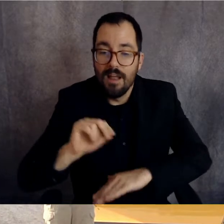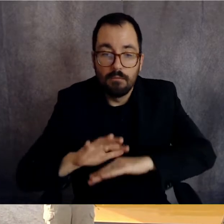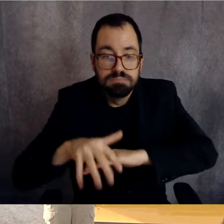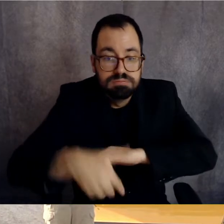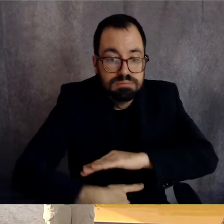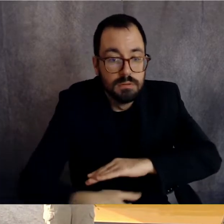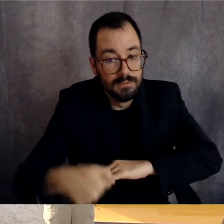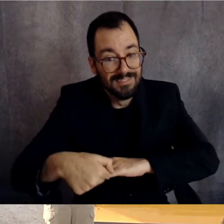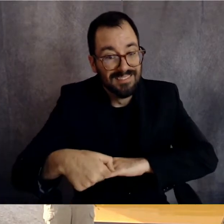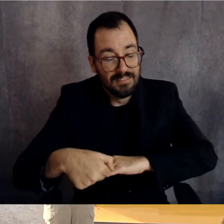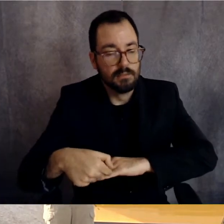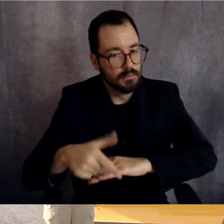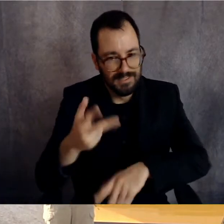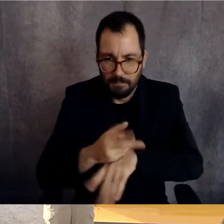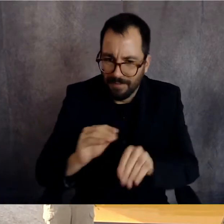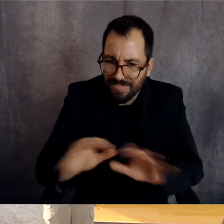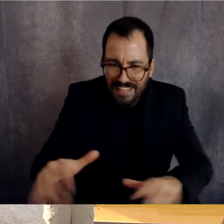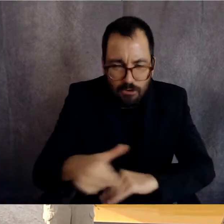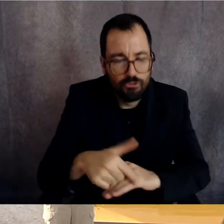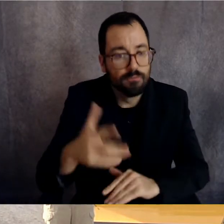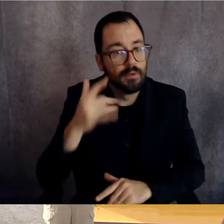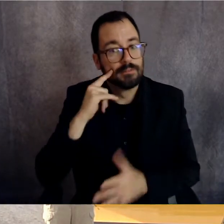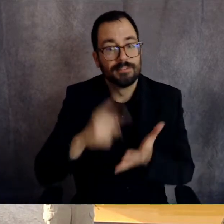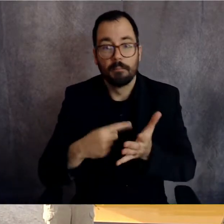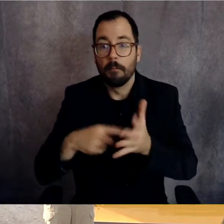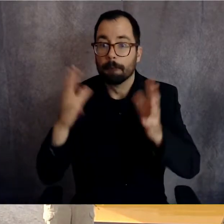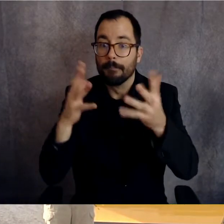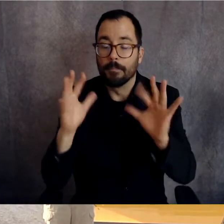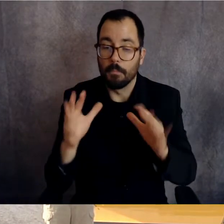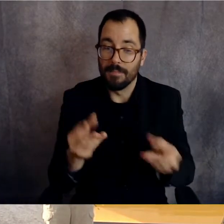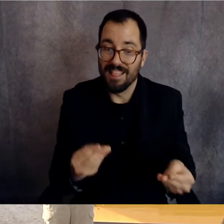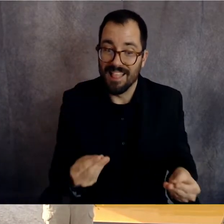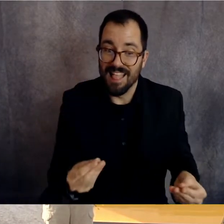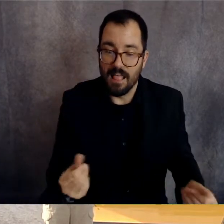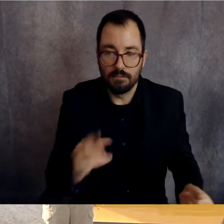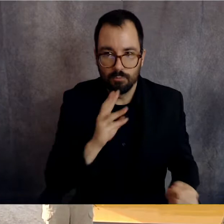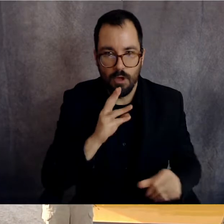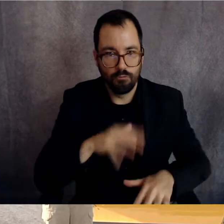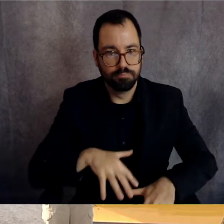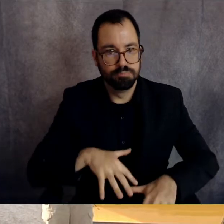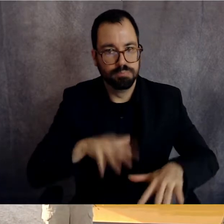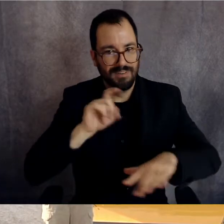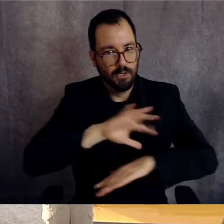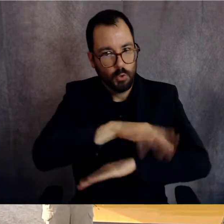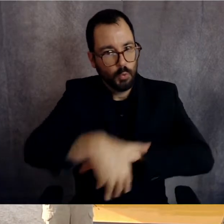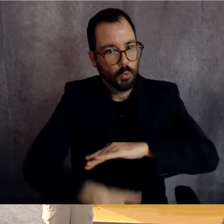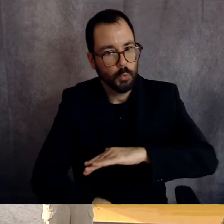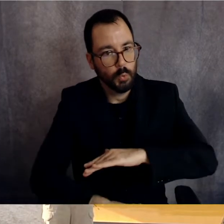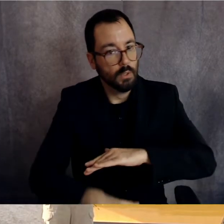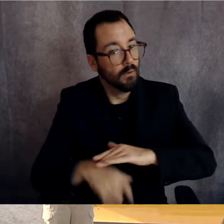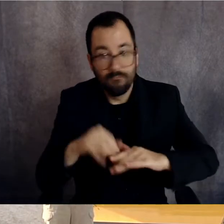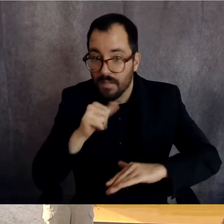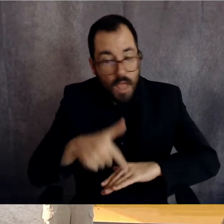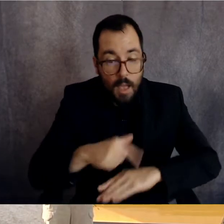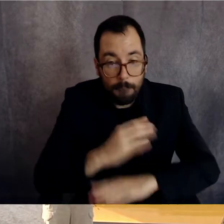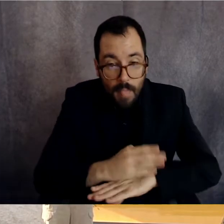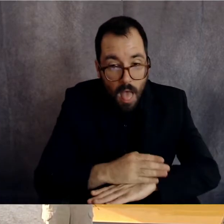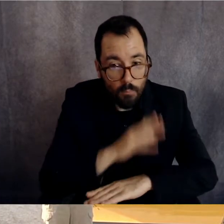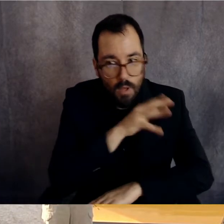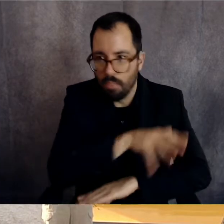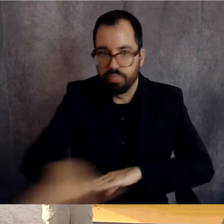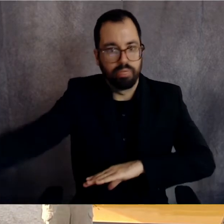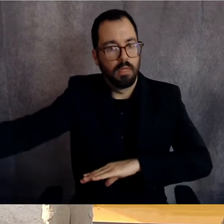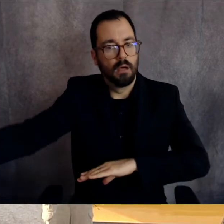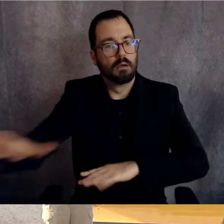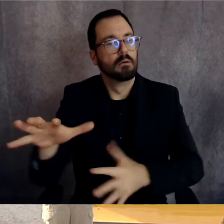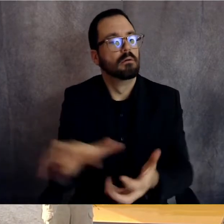and the ice begins to melt, the water has someplace to go so it just doesn't cause more danger. We're asking people to check out and make sure you stay in